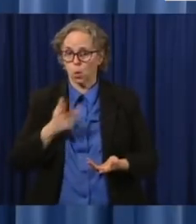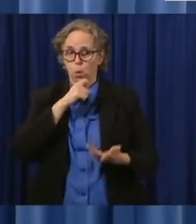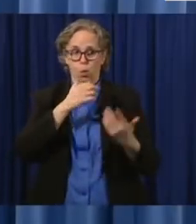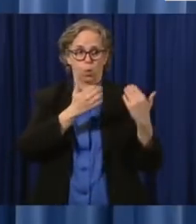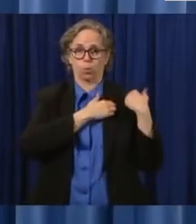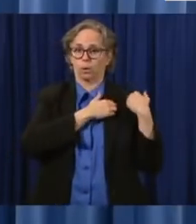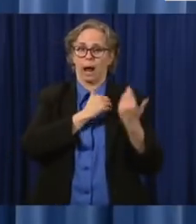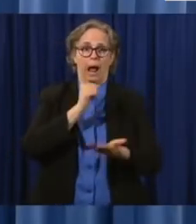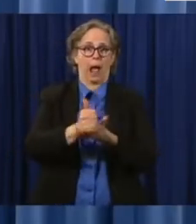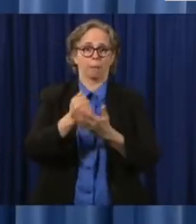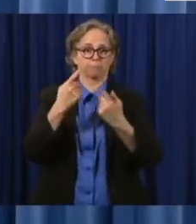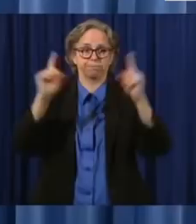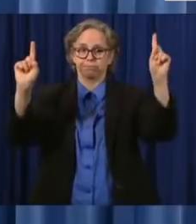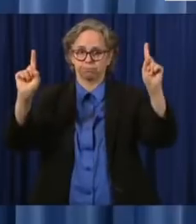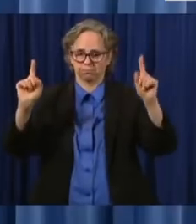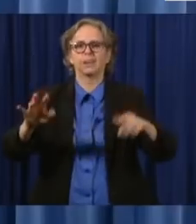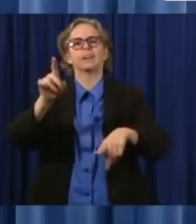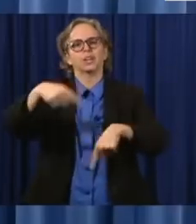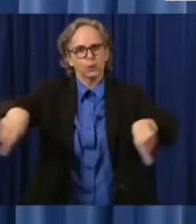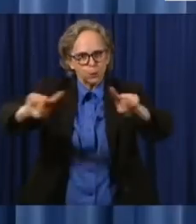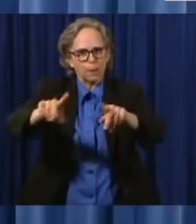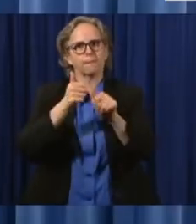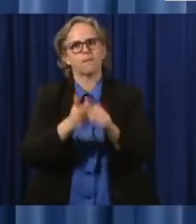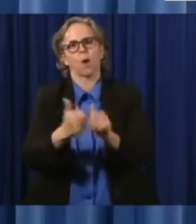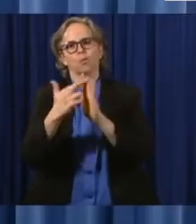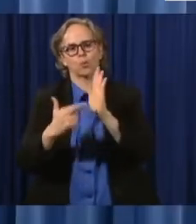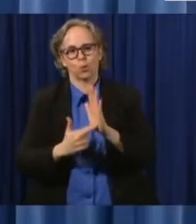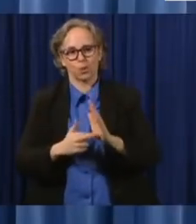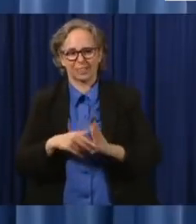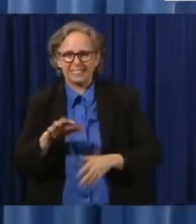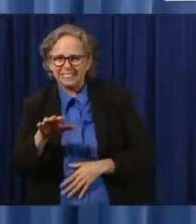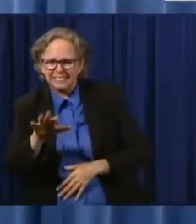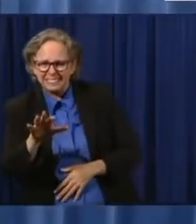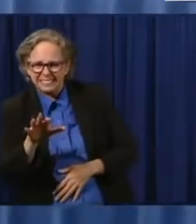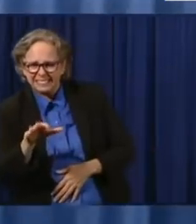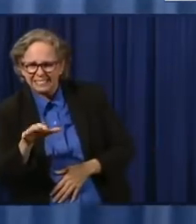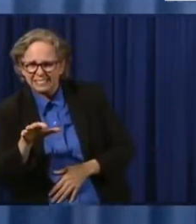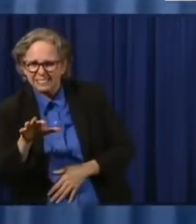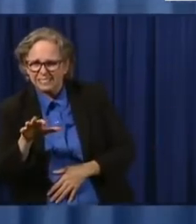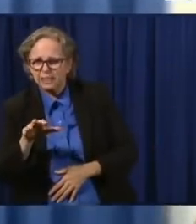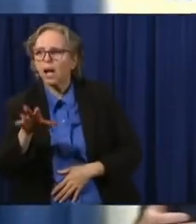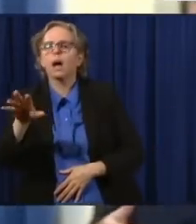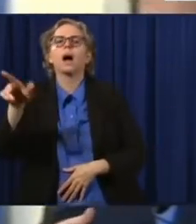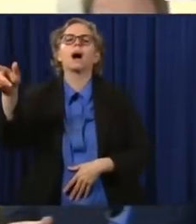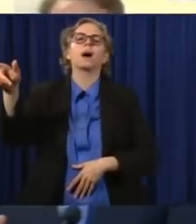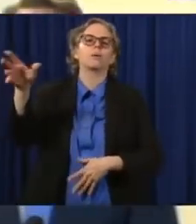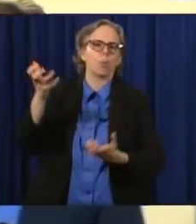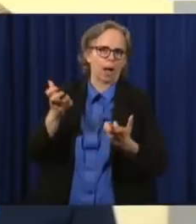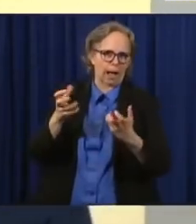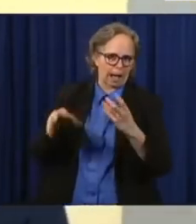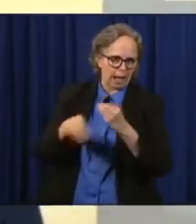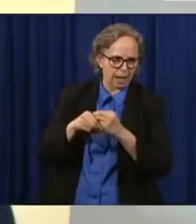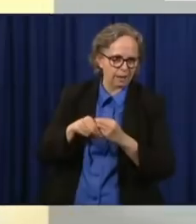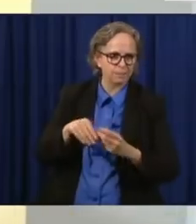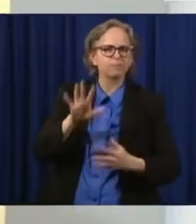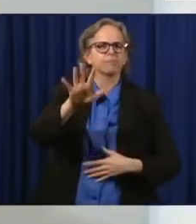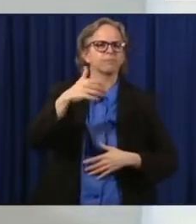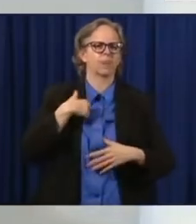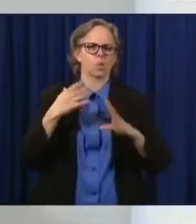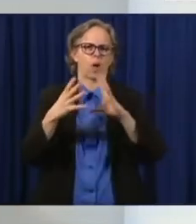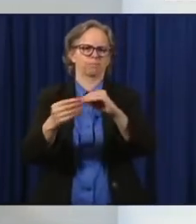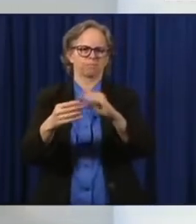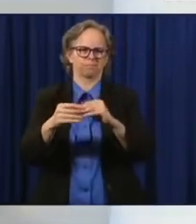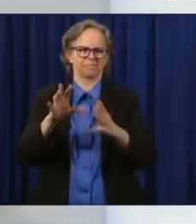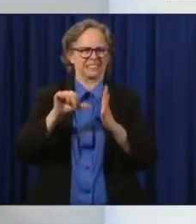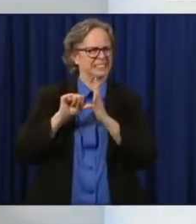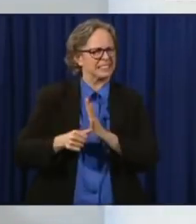the social distancing. A quick clarification. Can I add a piece to that I want to emphasize, Jackie? We've learned a